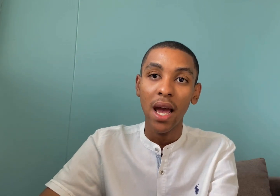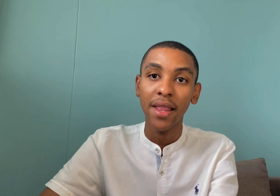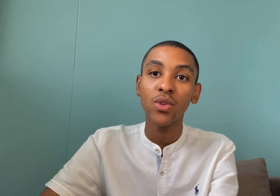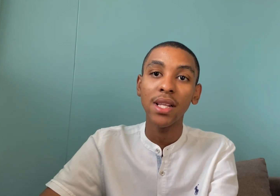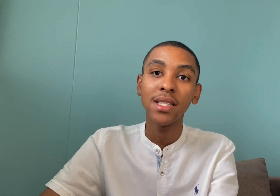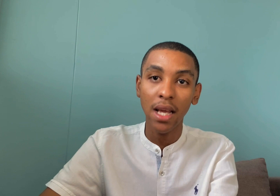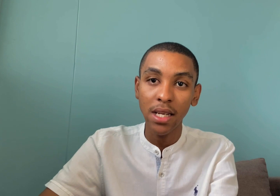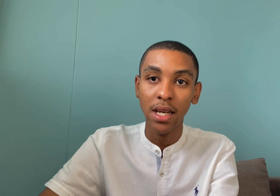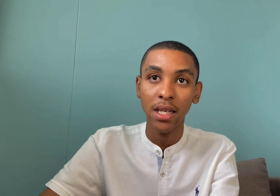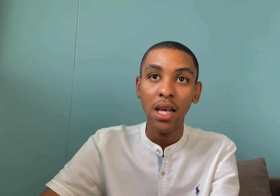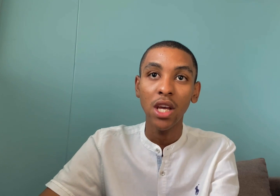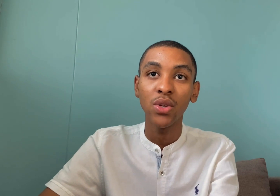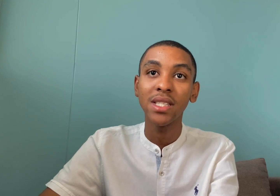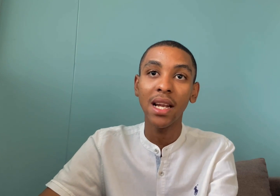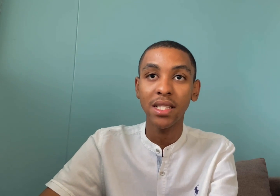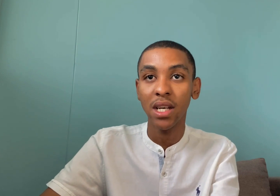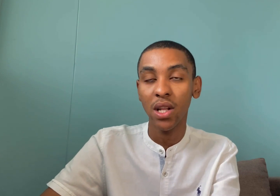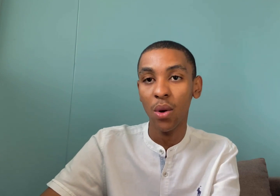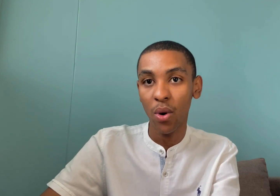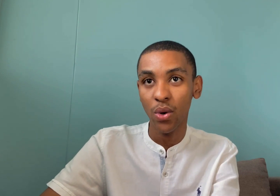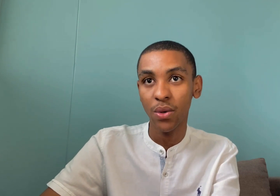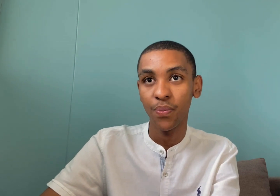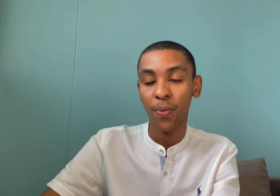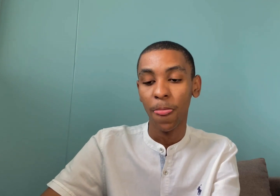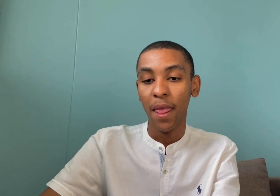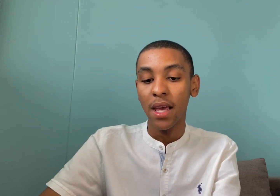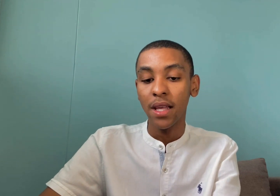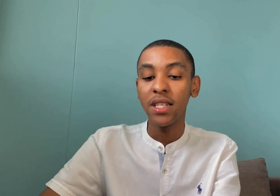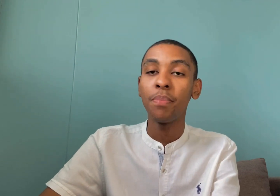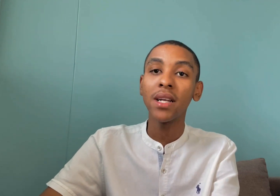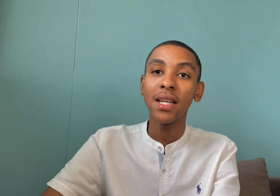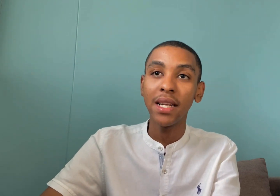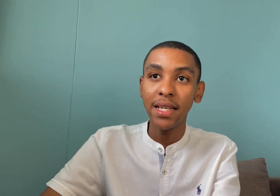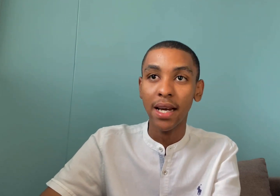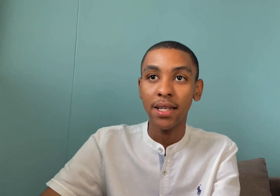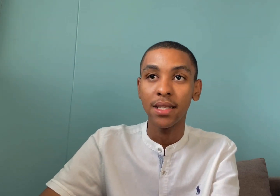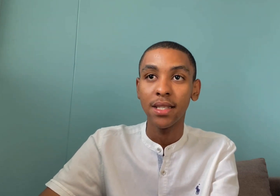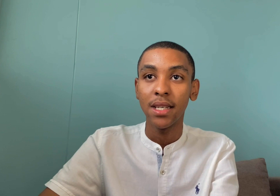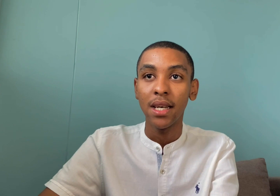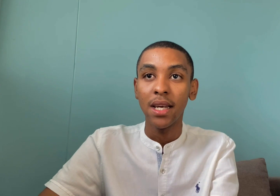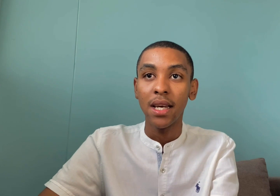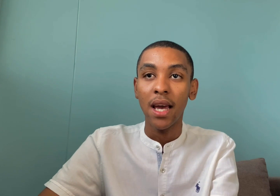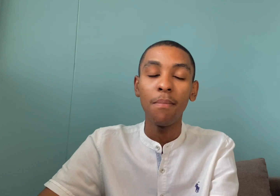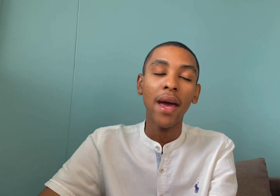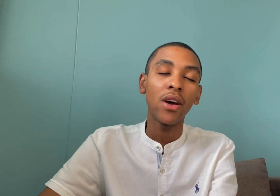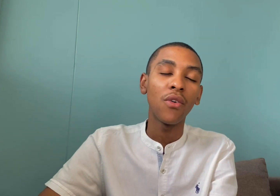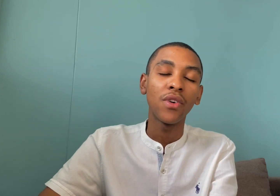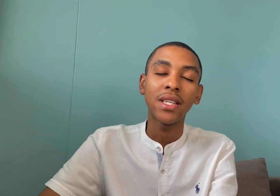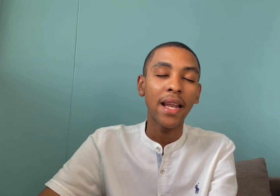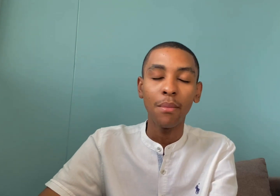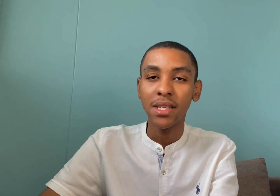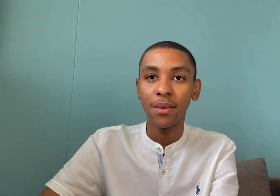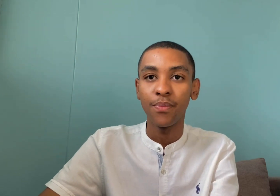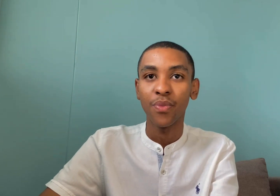president hath transcended into the celestial abode. The departed leader, a man